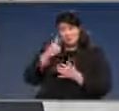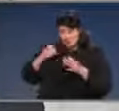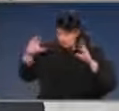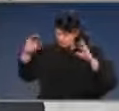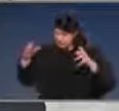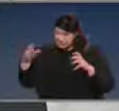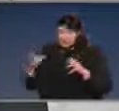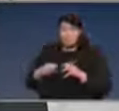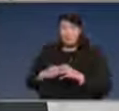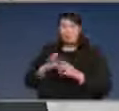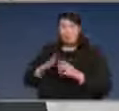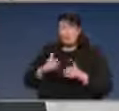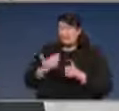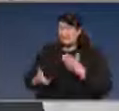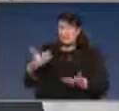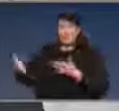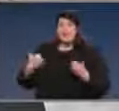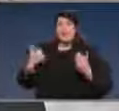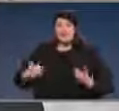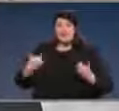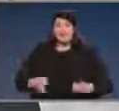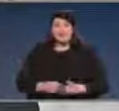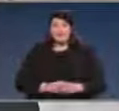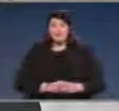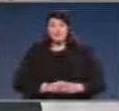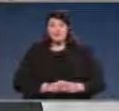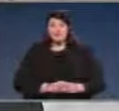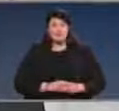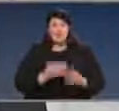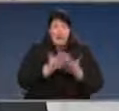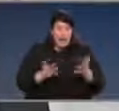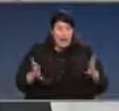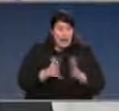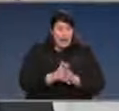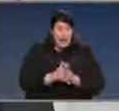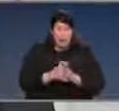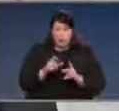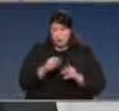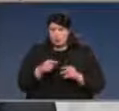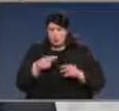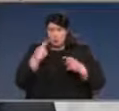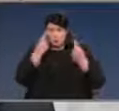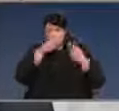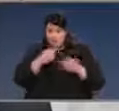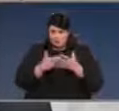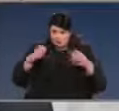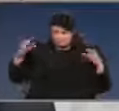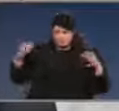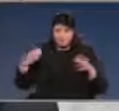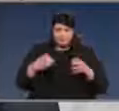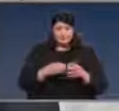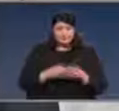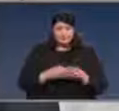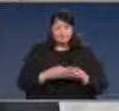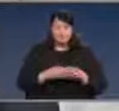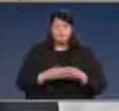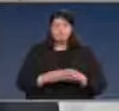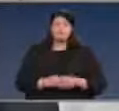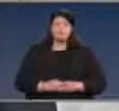to that situation. So to support that plan, that continued suppression